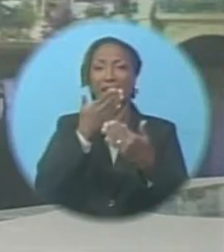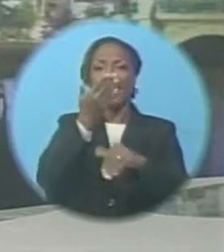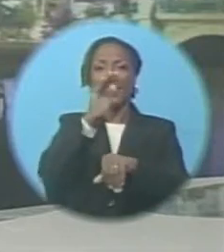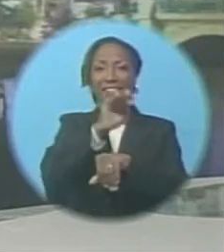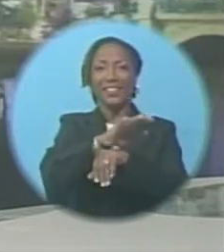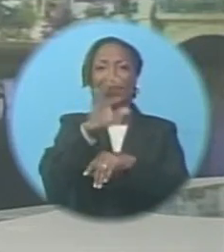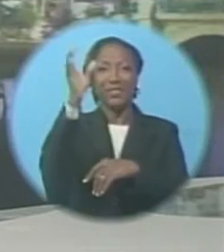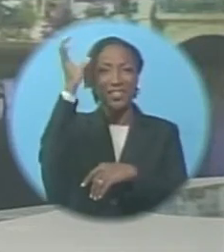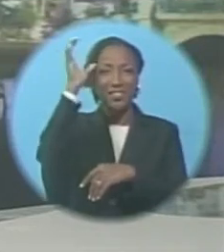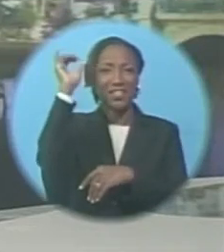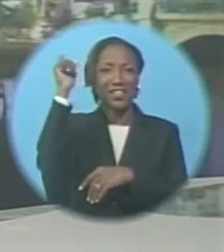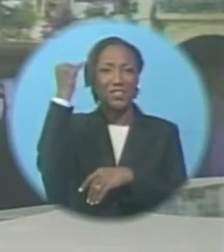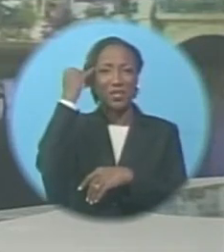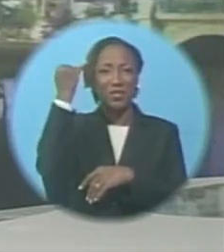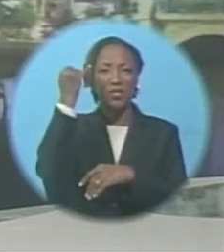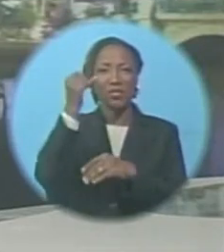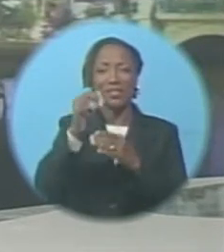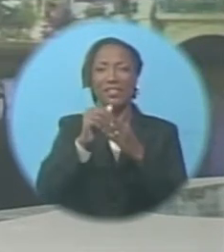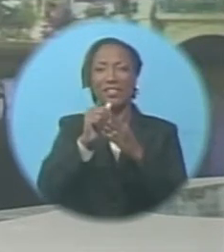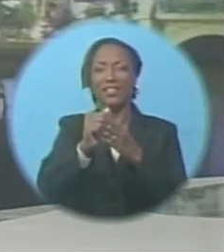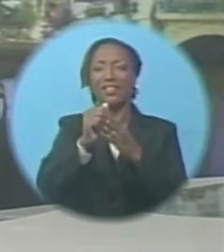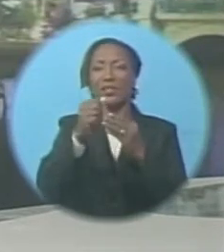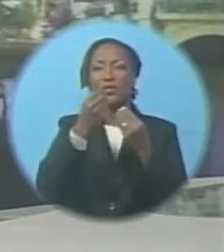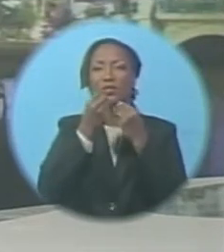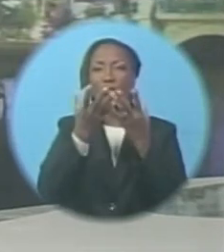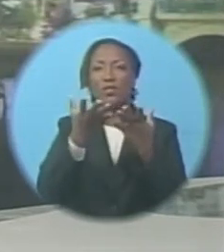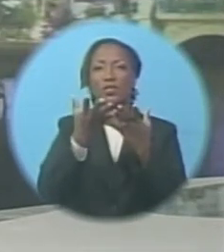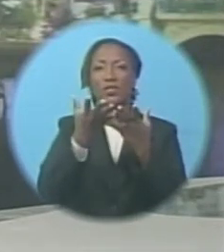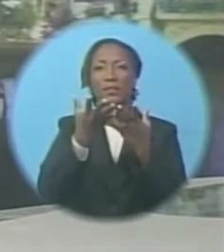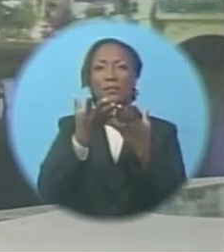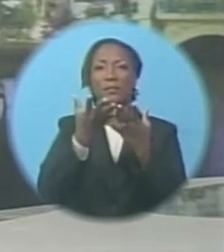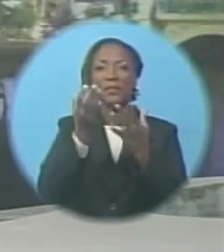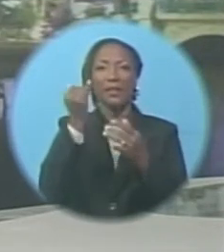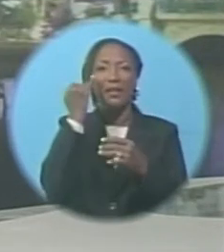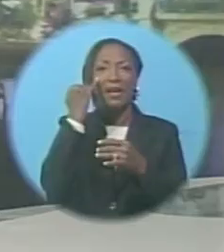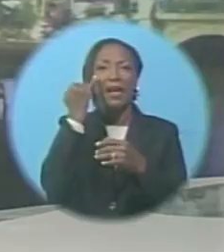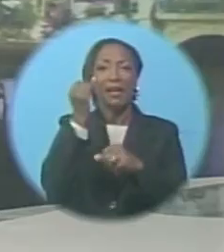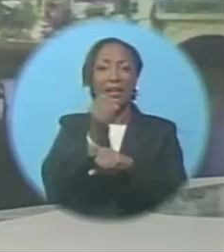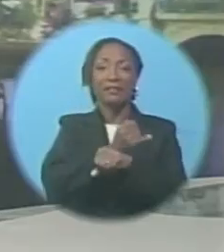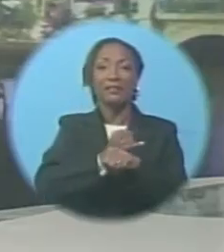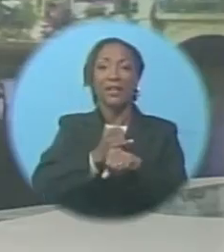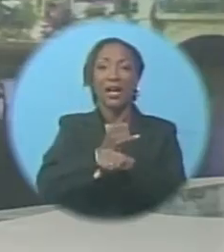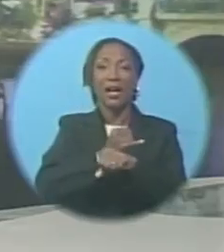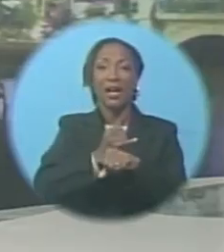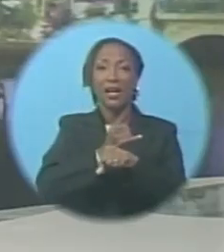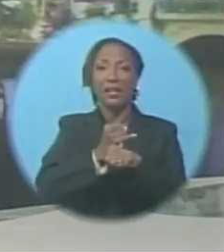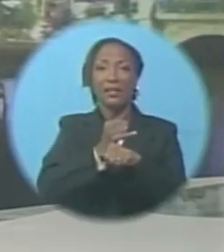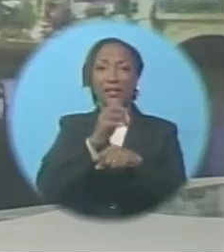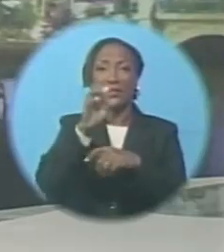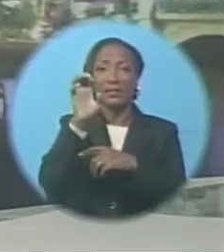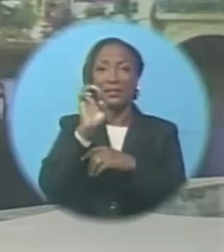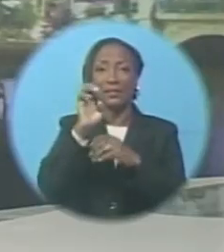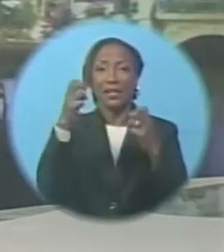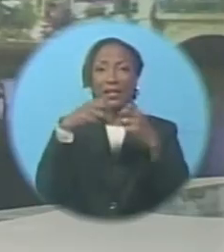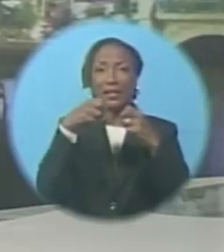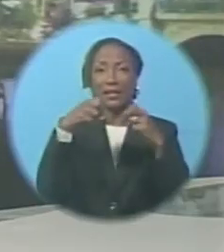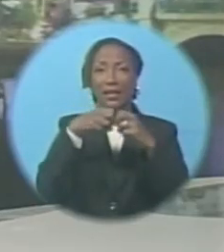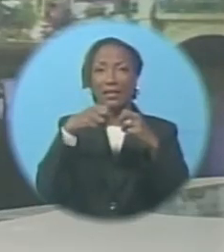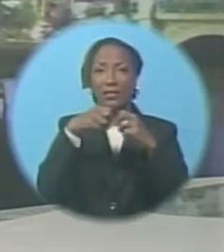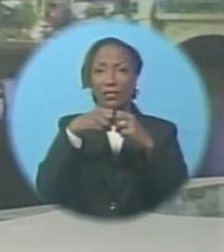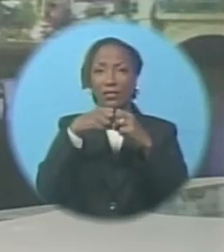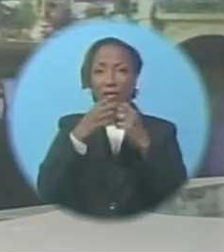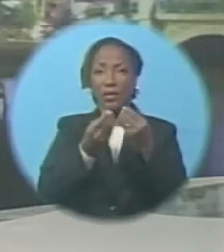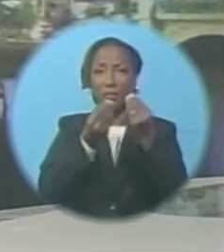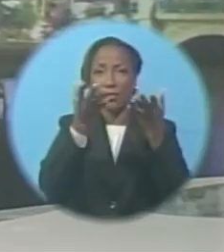Good evening, I'm Shane Jones, leading the news at 7. If the island's lone electricity provider decides to use hedging as a